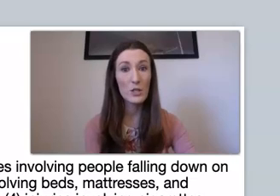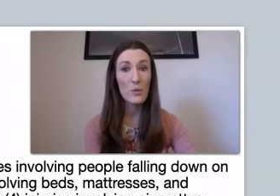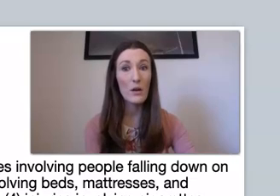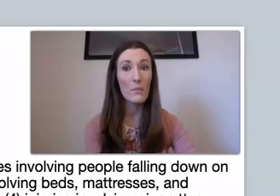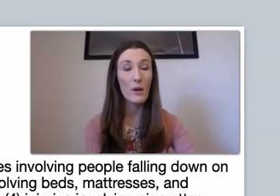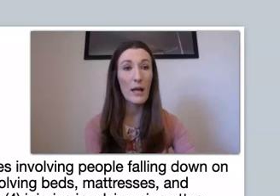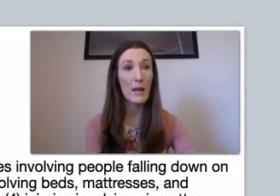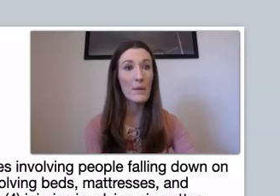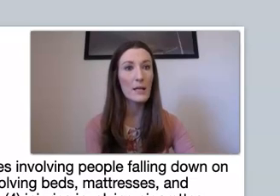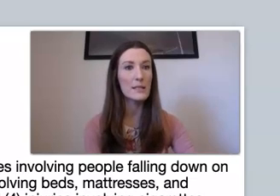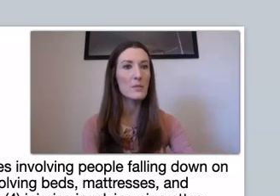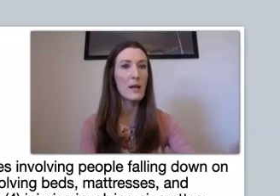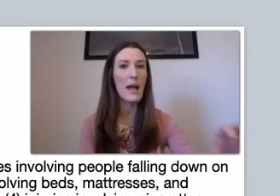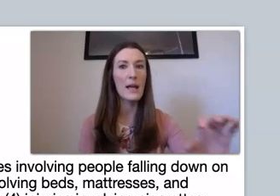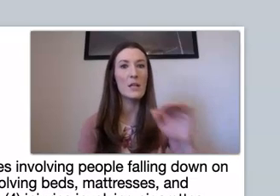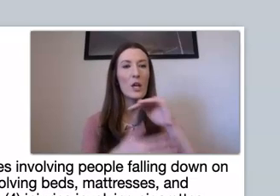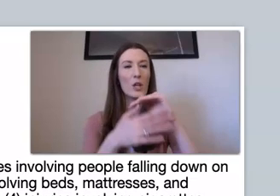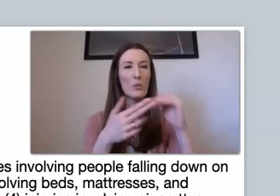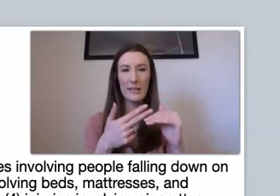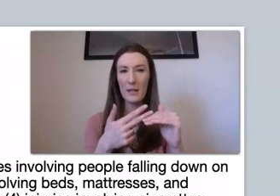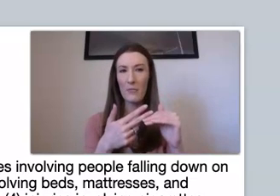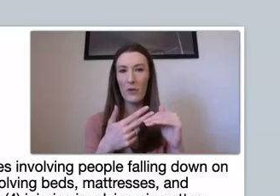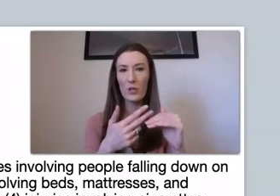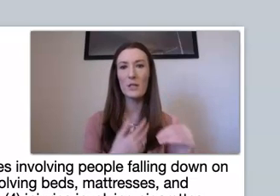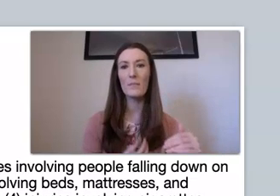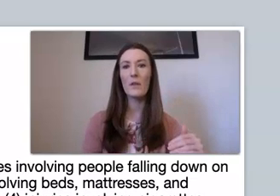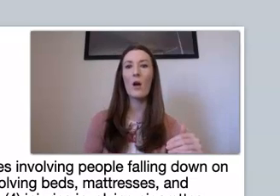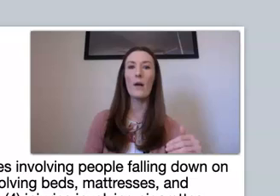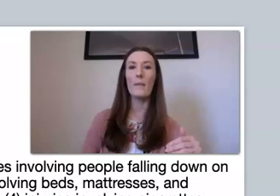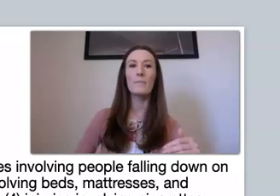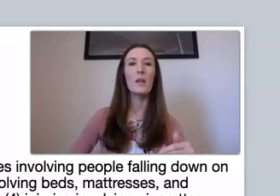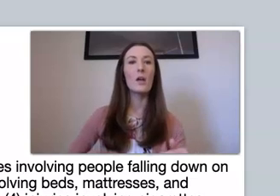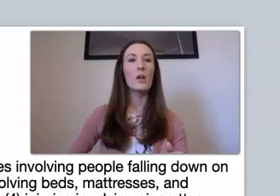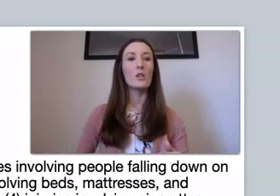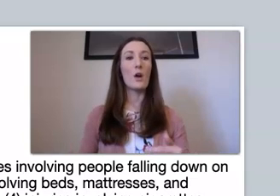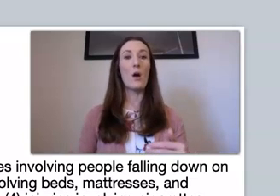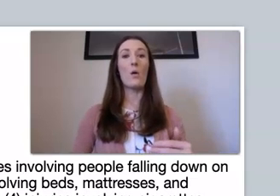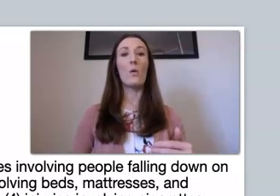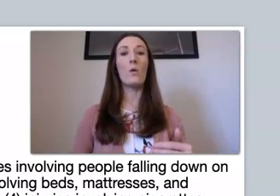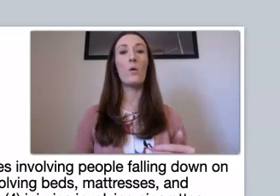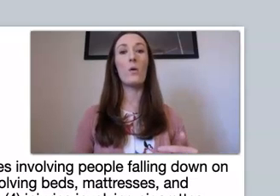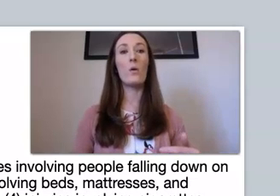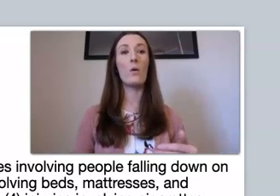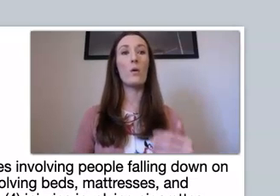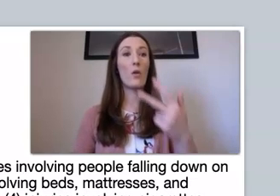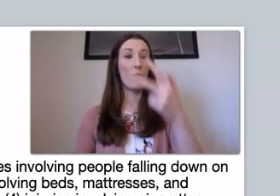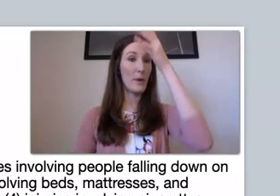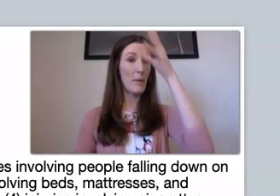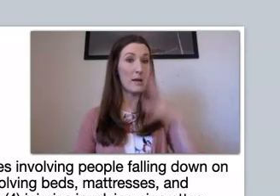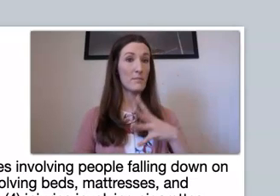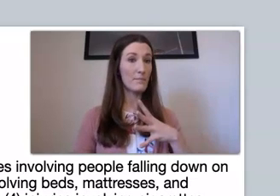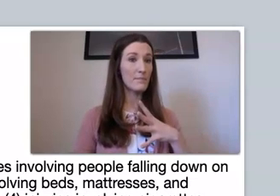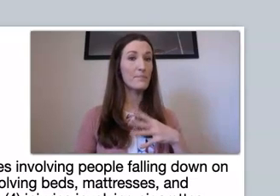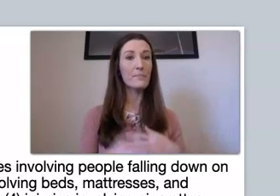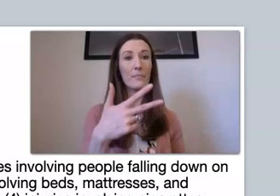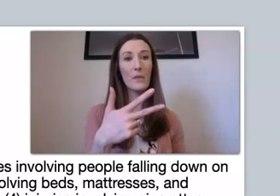let's do number 8 because this one has you list them first. Okay. So 3